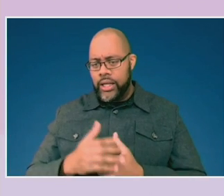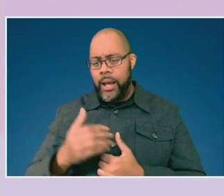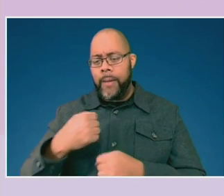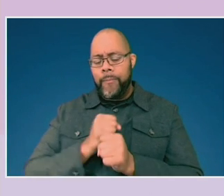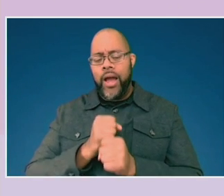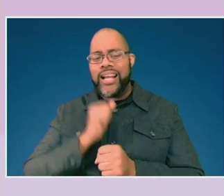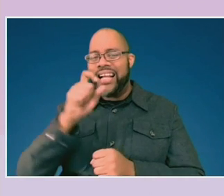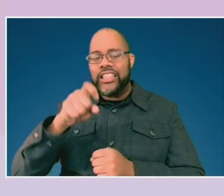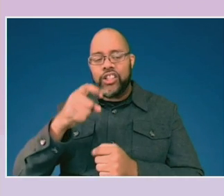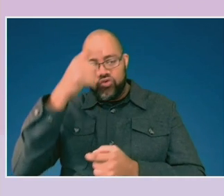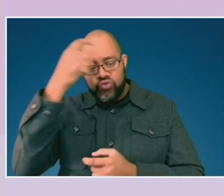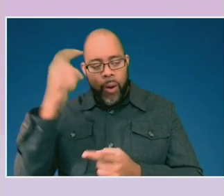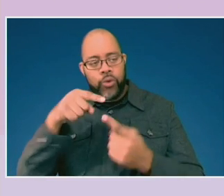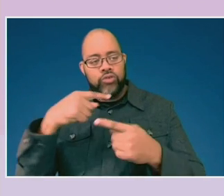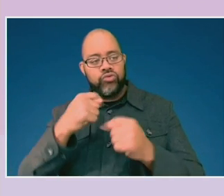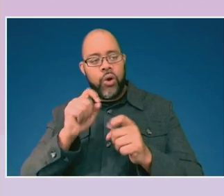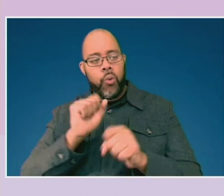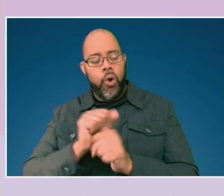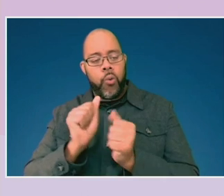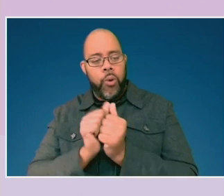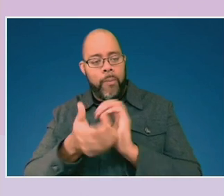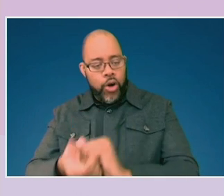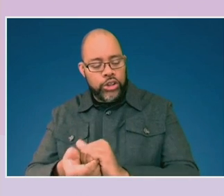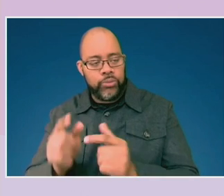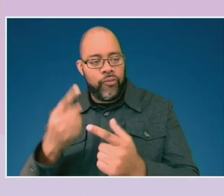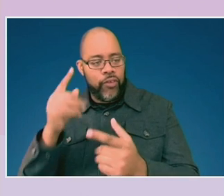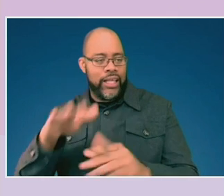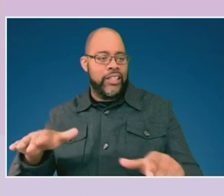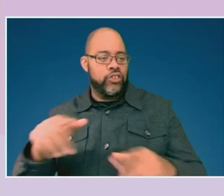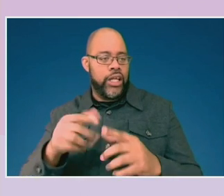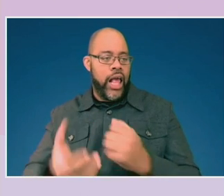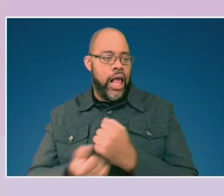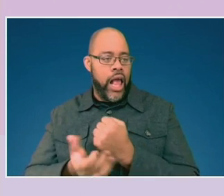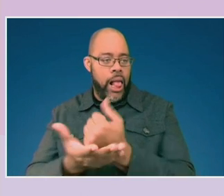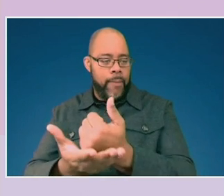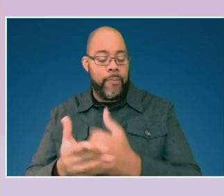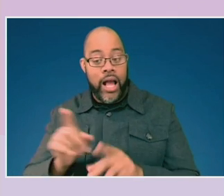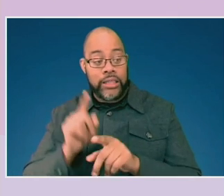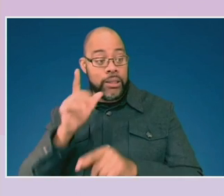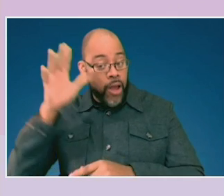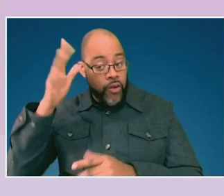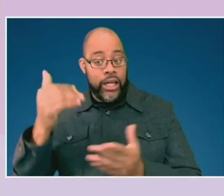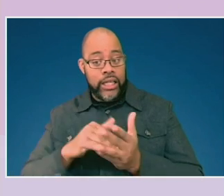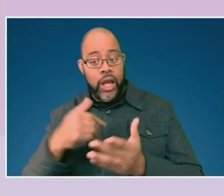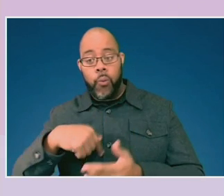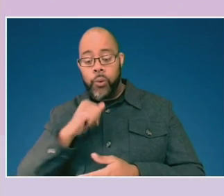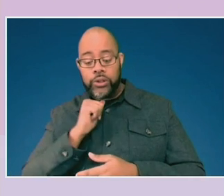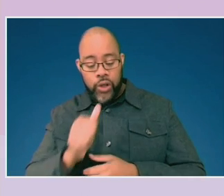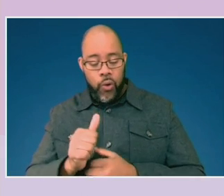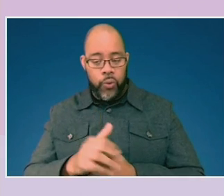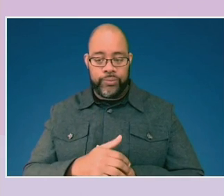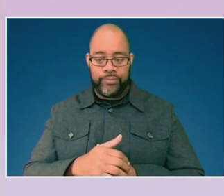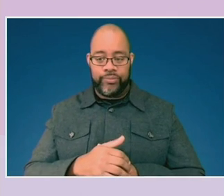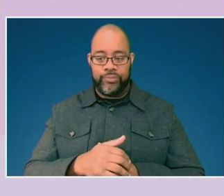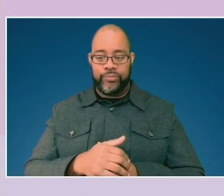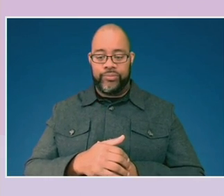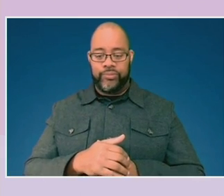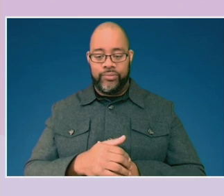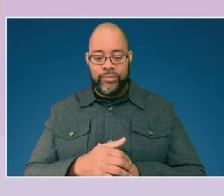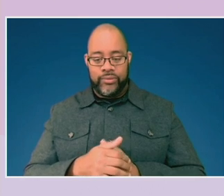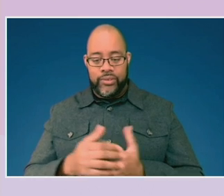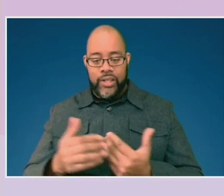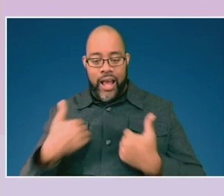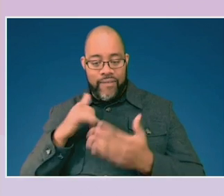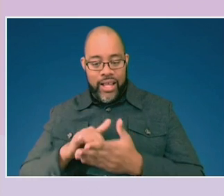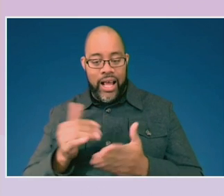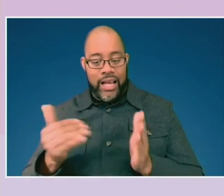when you're trying to work in partnership for the person to get help. And I would say as a parent, again, we don't get that. And sometimes